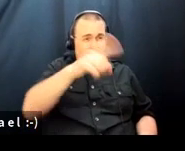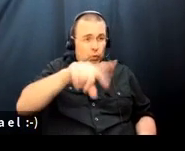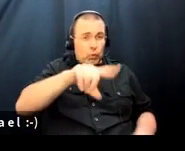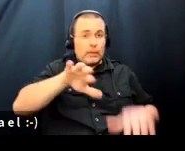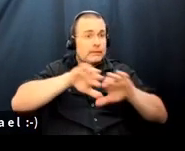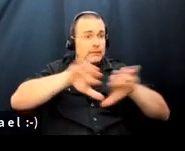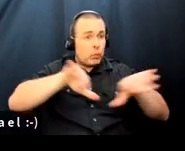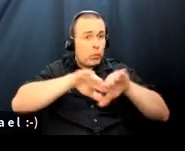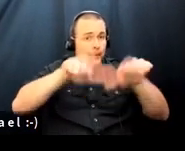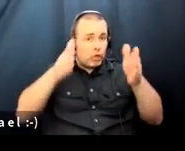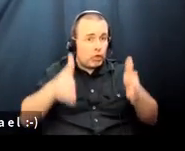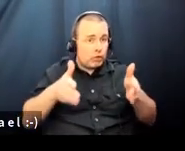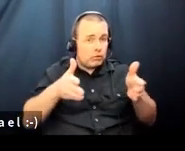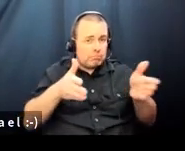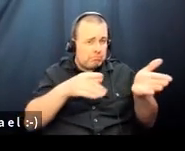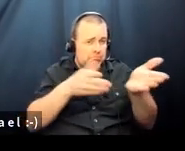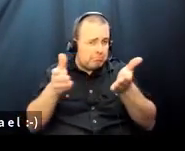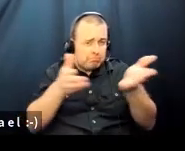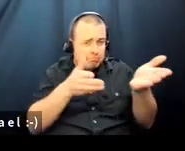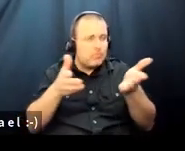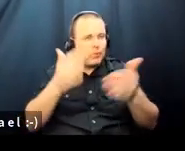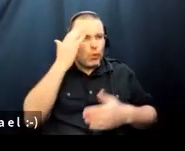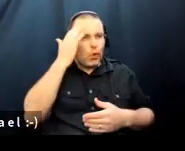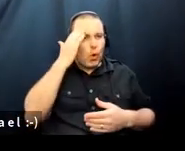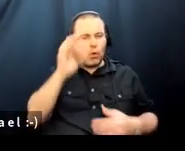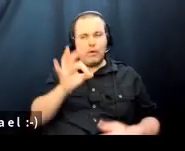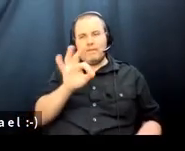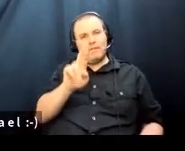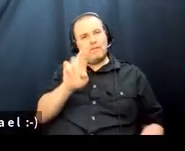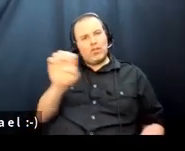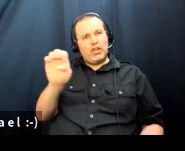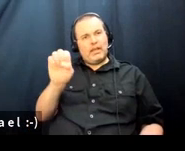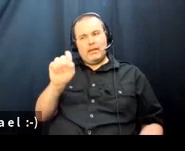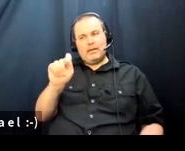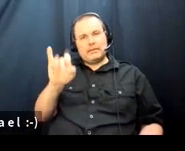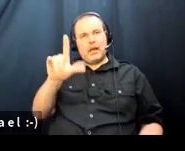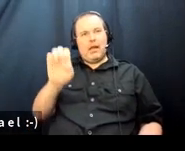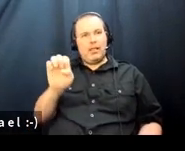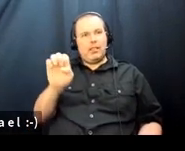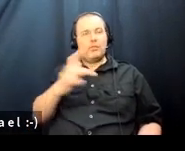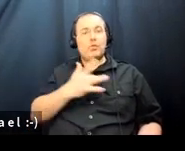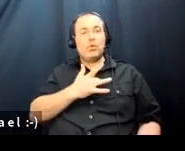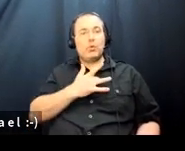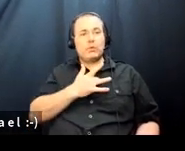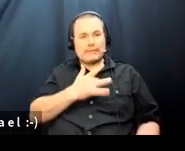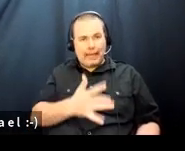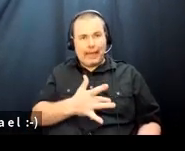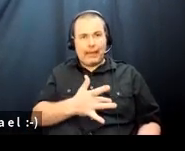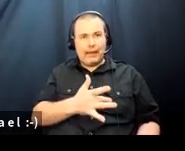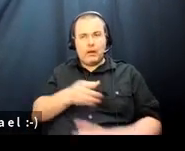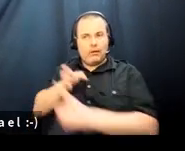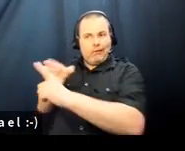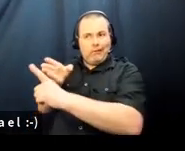you're a swimmer, you know when you're freestyle swimming, your head always comes out to take in air the same